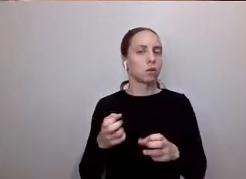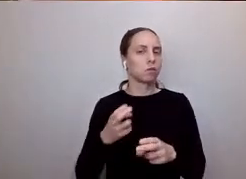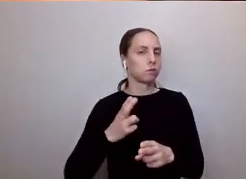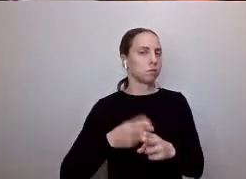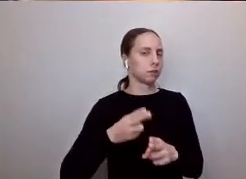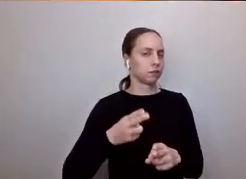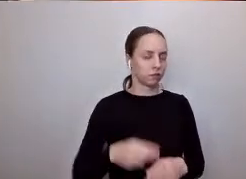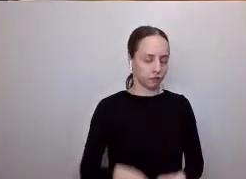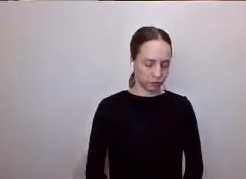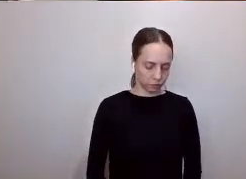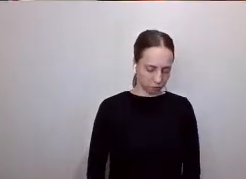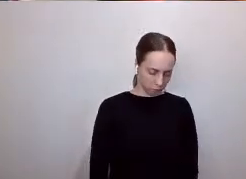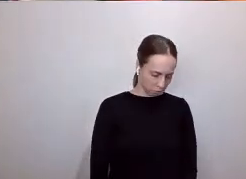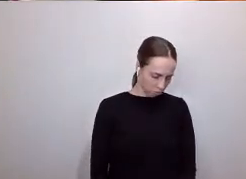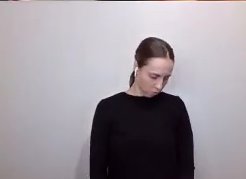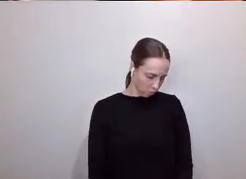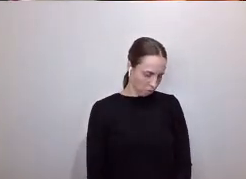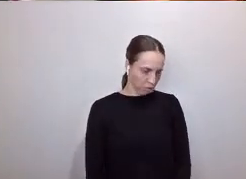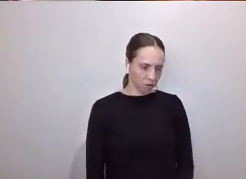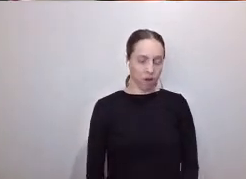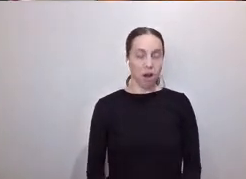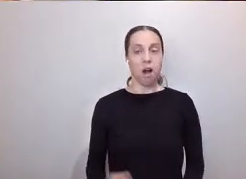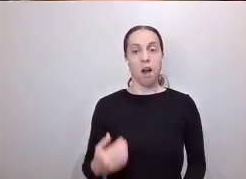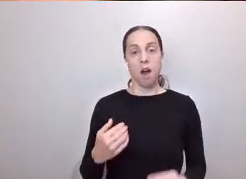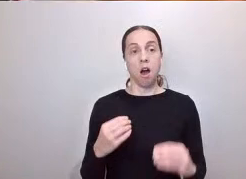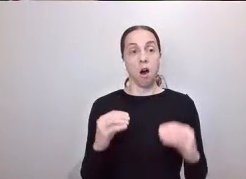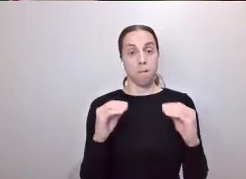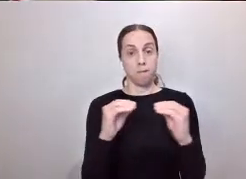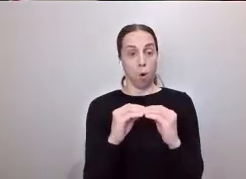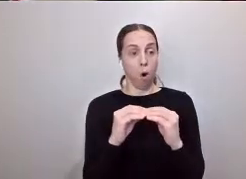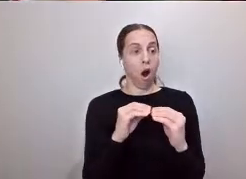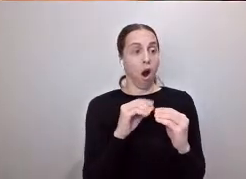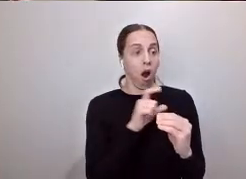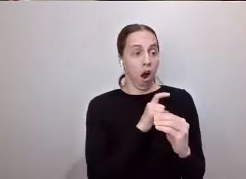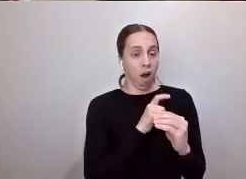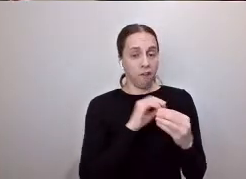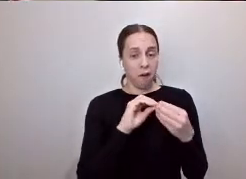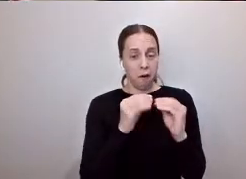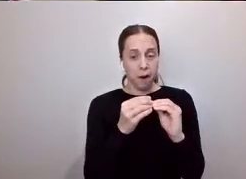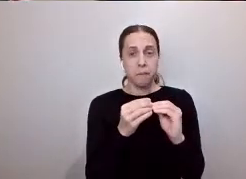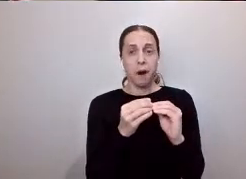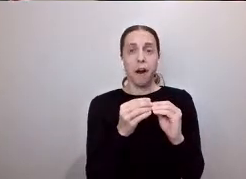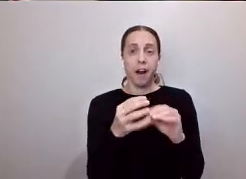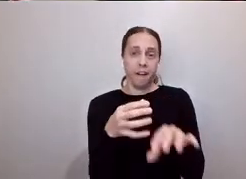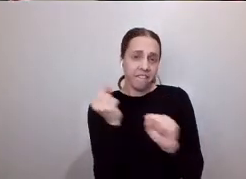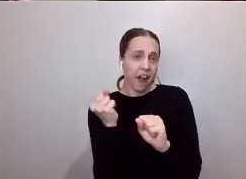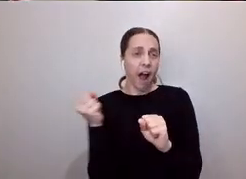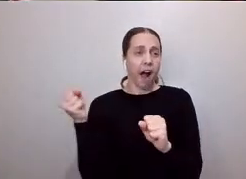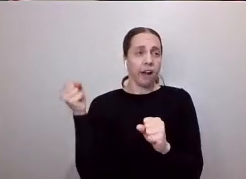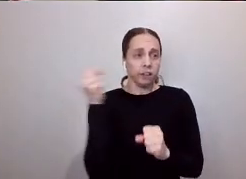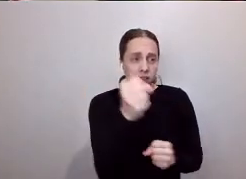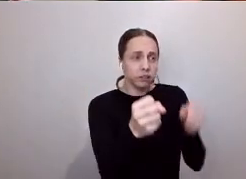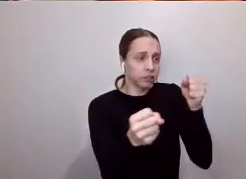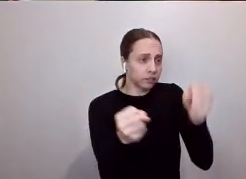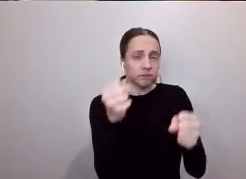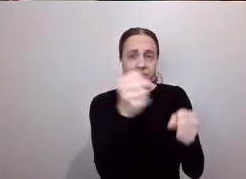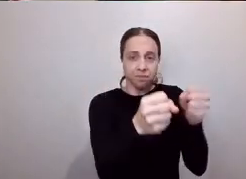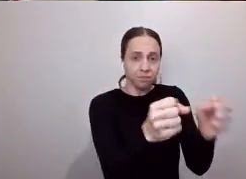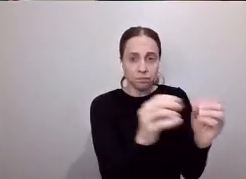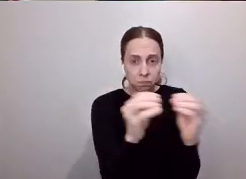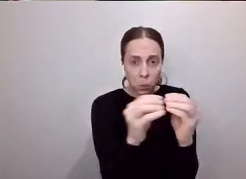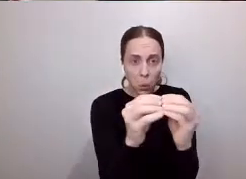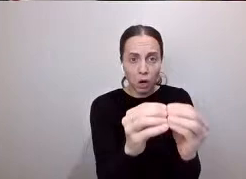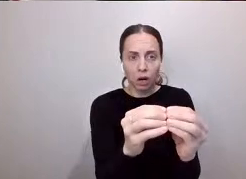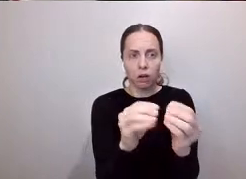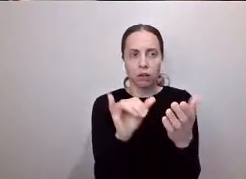that just having more officers as fast as possible is not inherently a good outcome. It is very